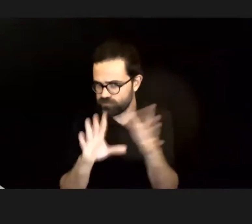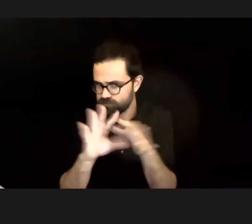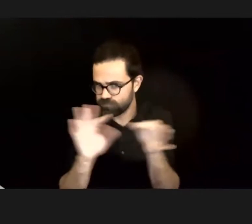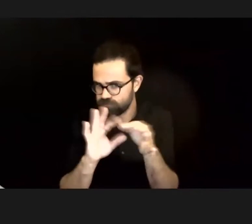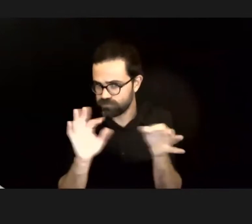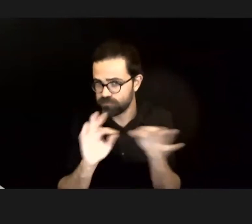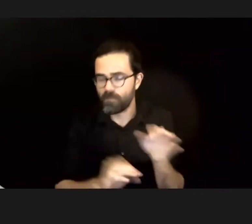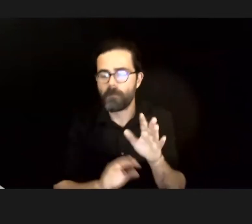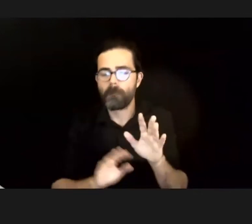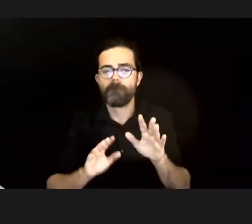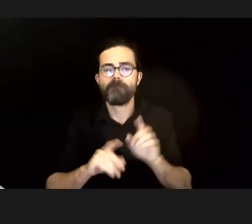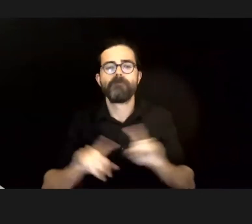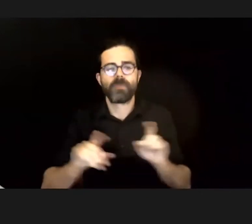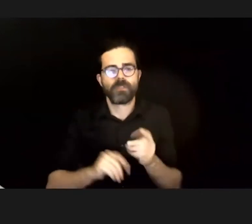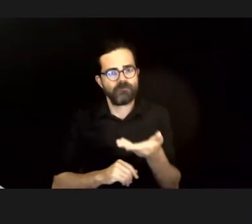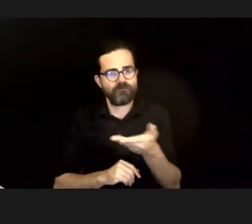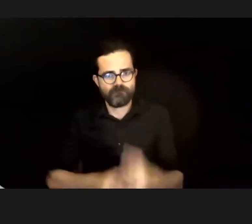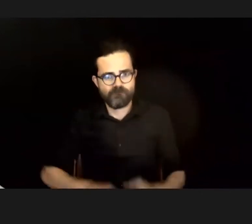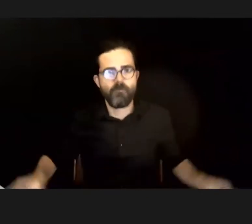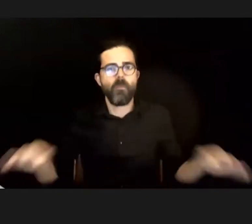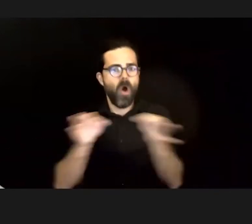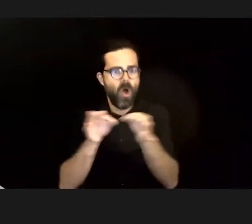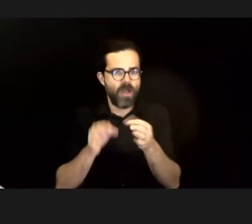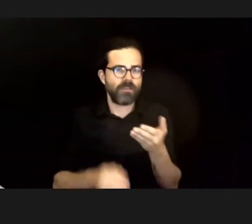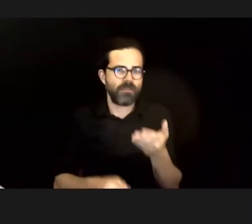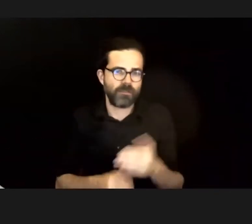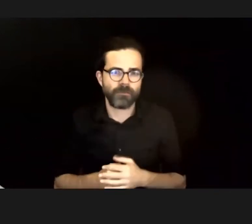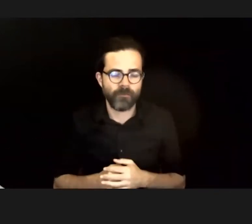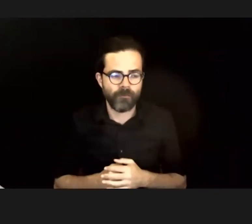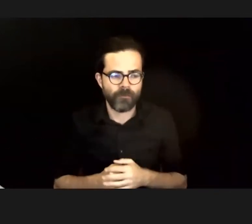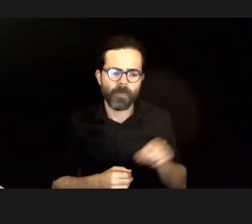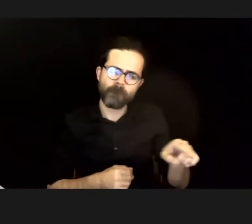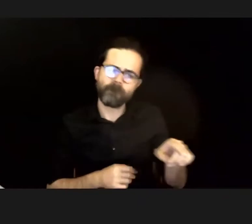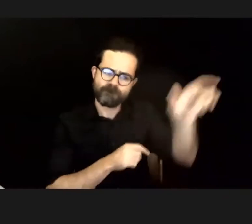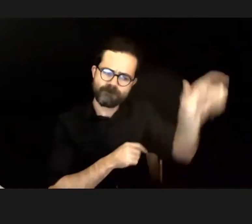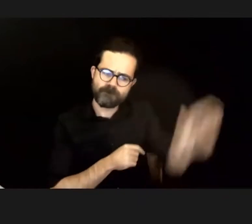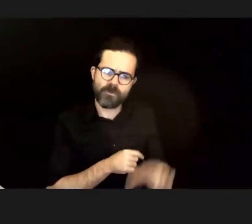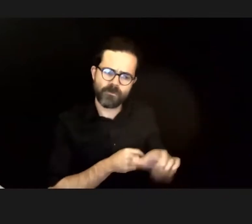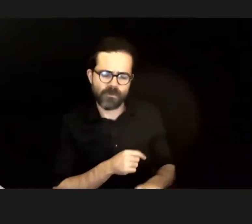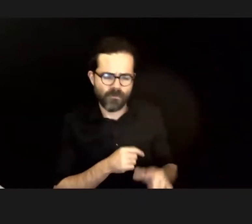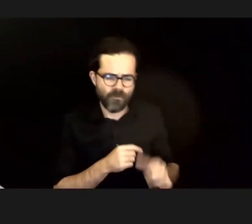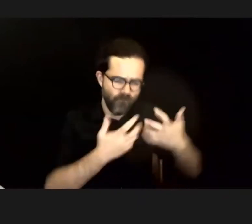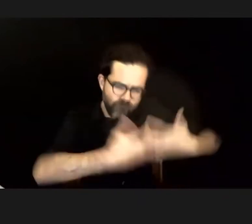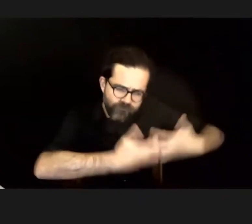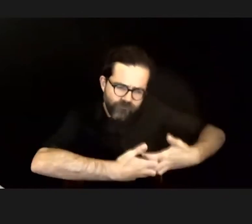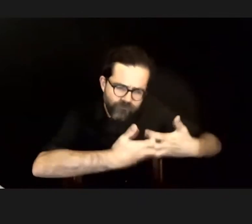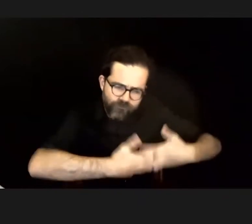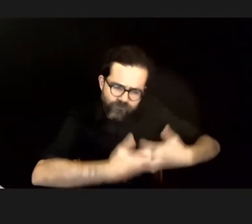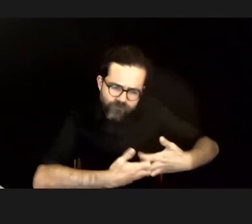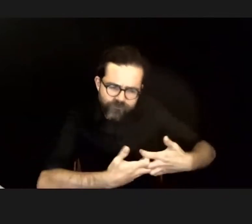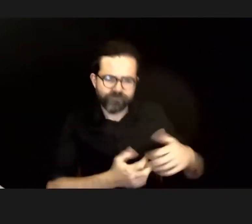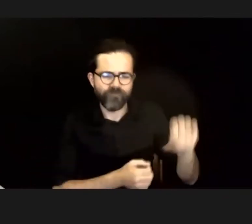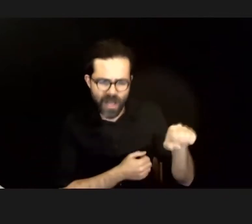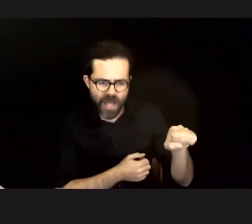not solely about developing an app that is functioning. It has to be tested during what